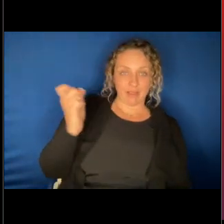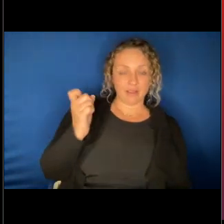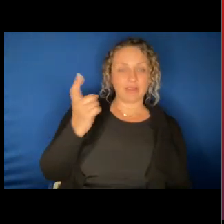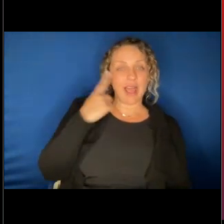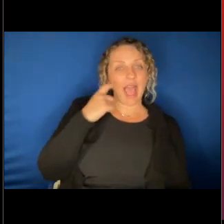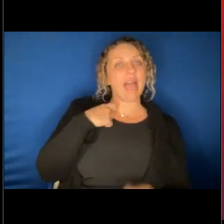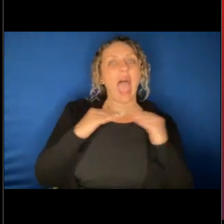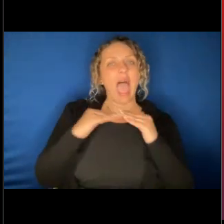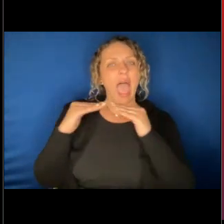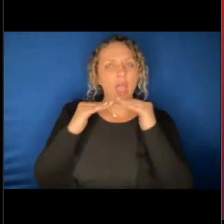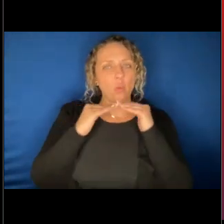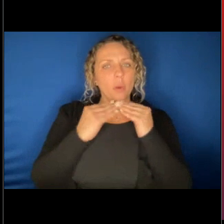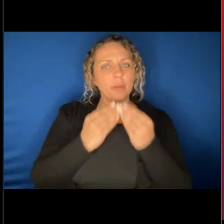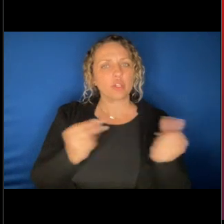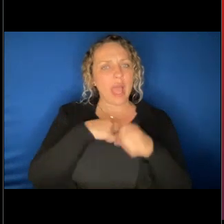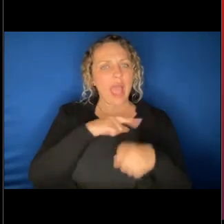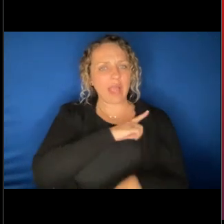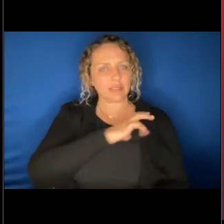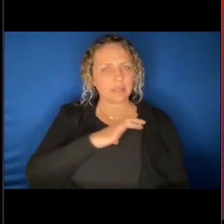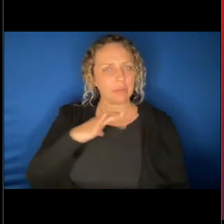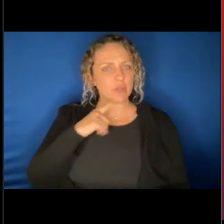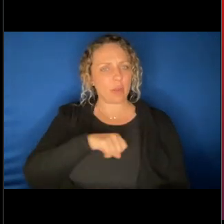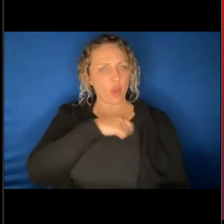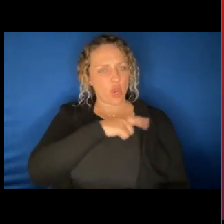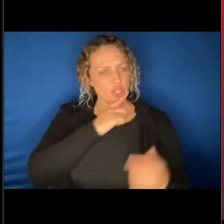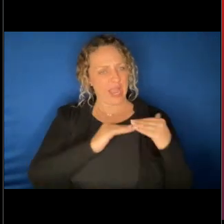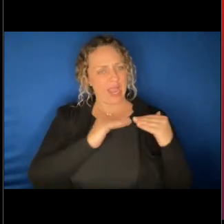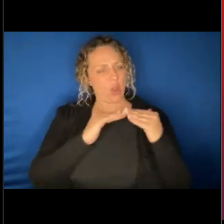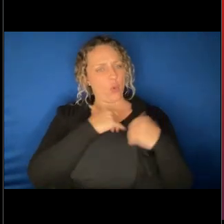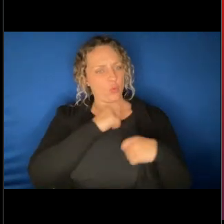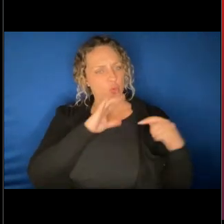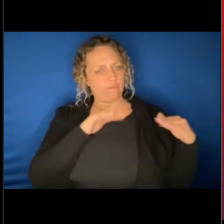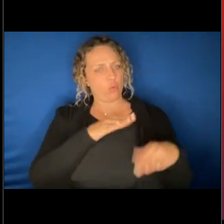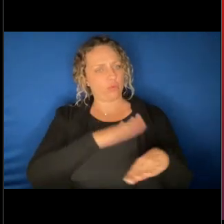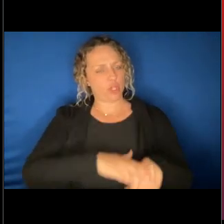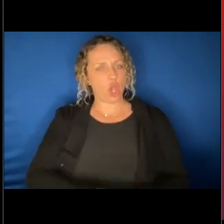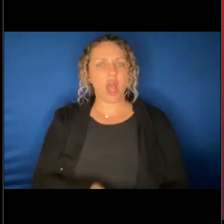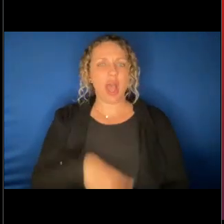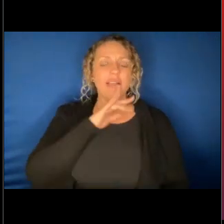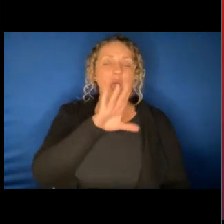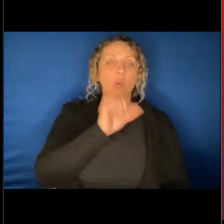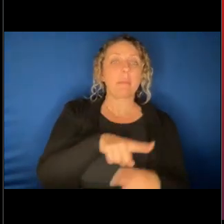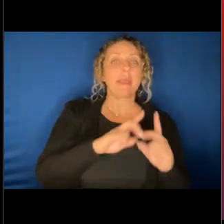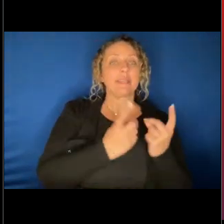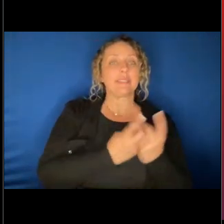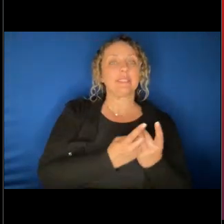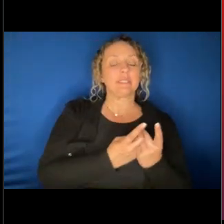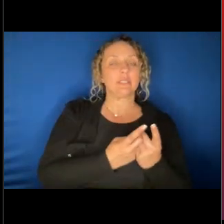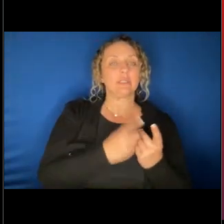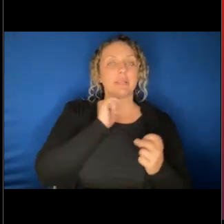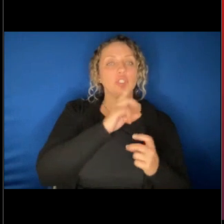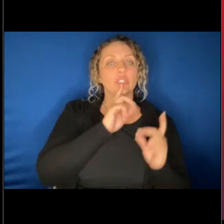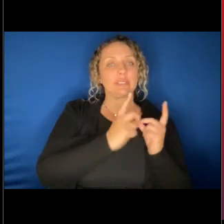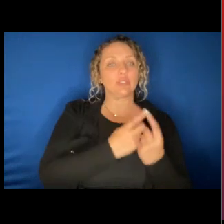equitable solutions, and as a commission that prides itself on equity, is what we should focus on. That would be making sure District 2 has the